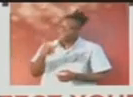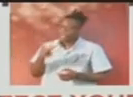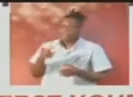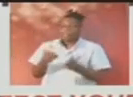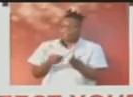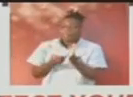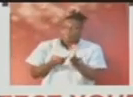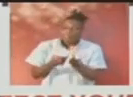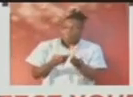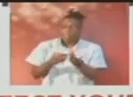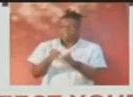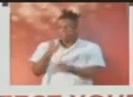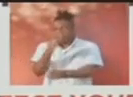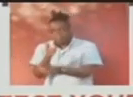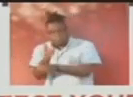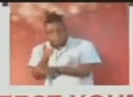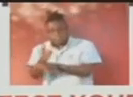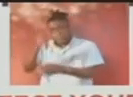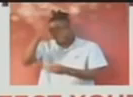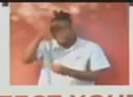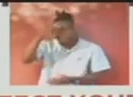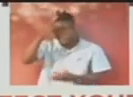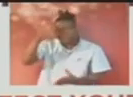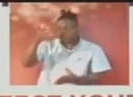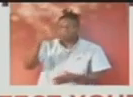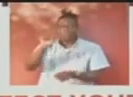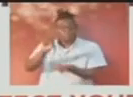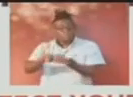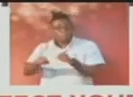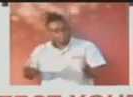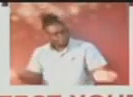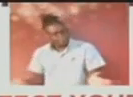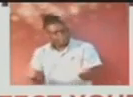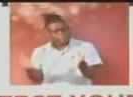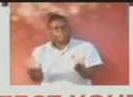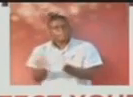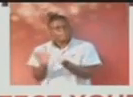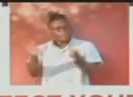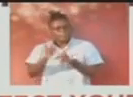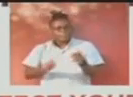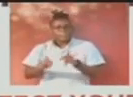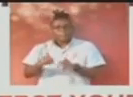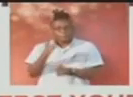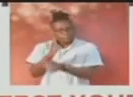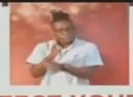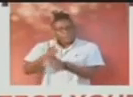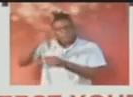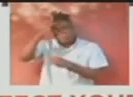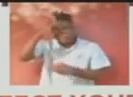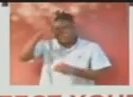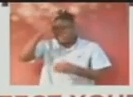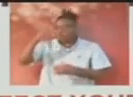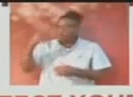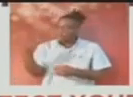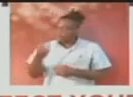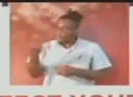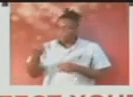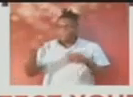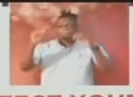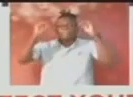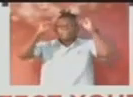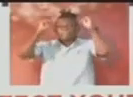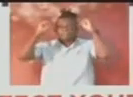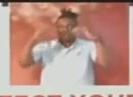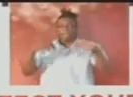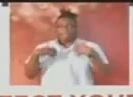the population to continue to rely on the Ministry of Health for the up-to-date, complete,